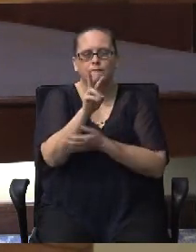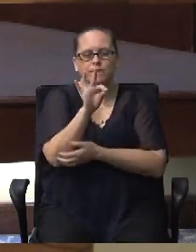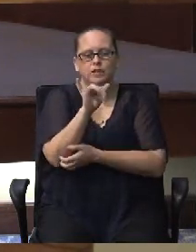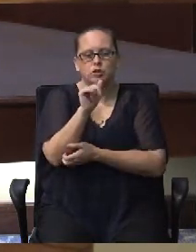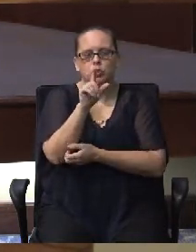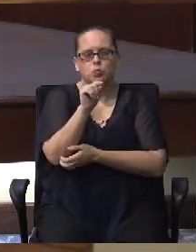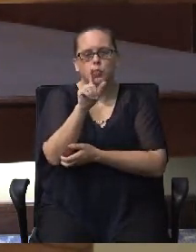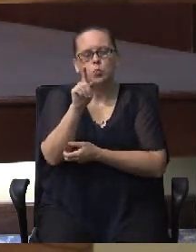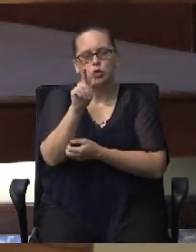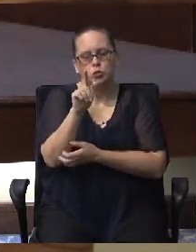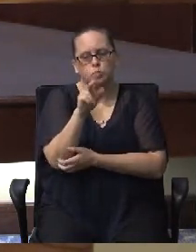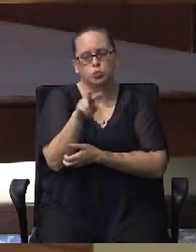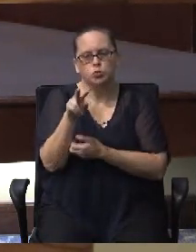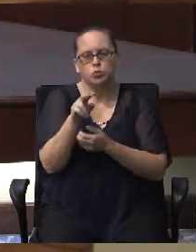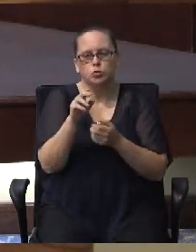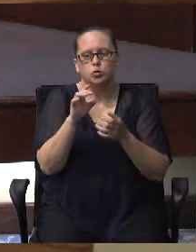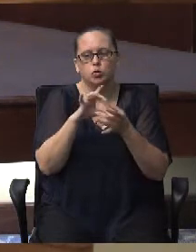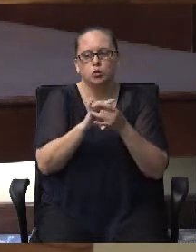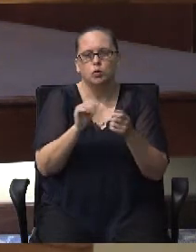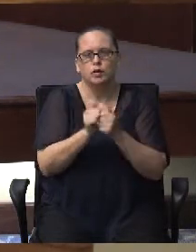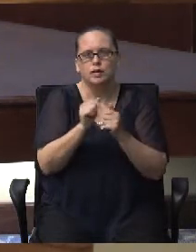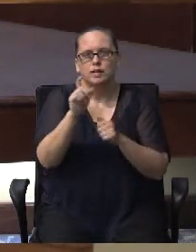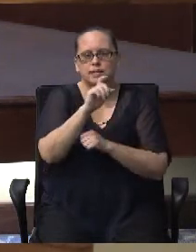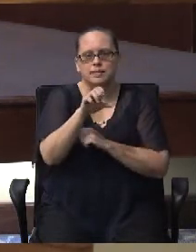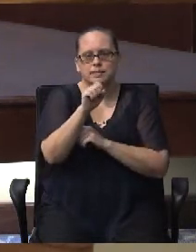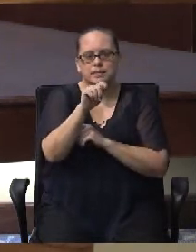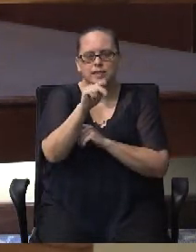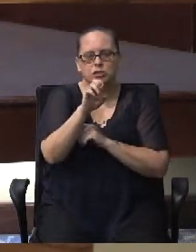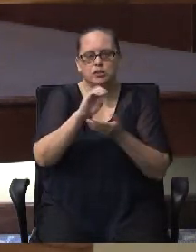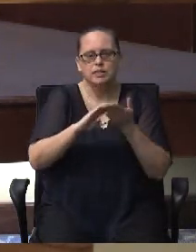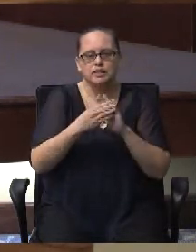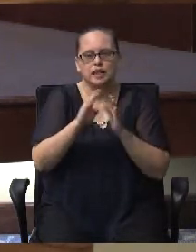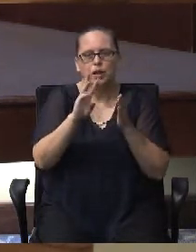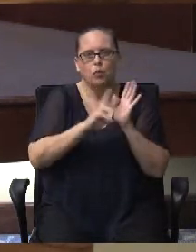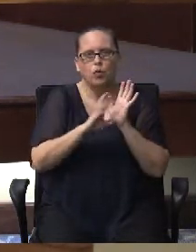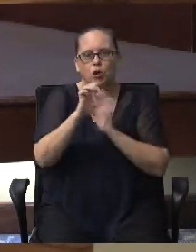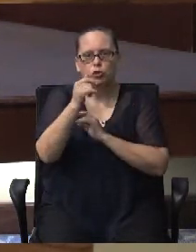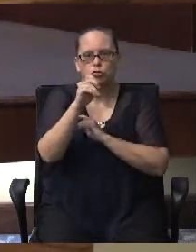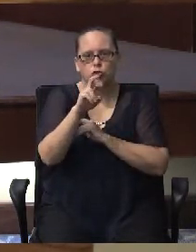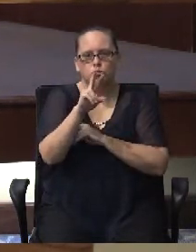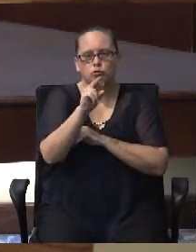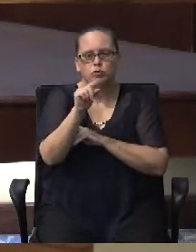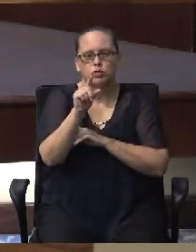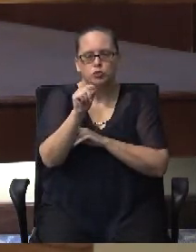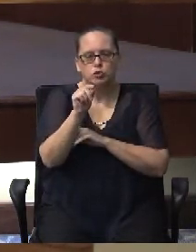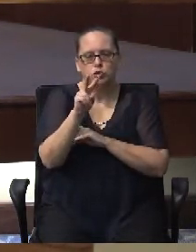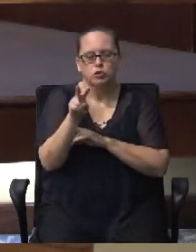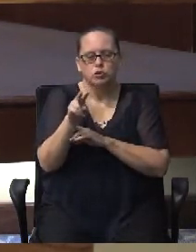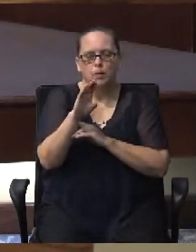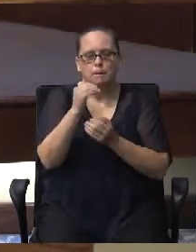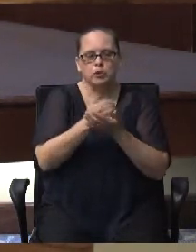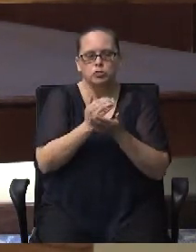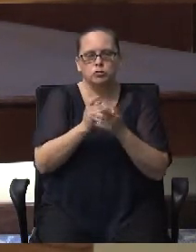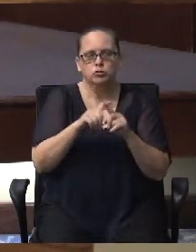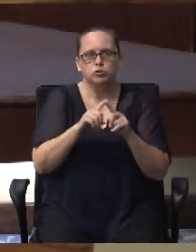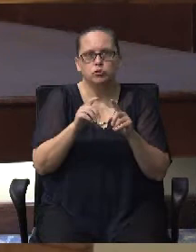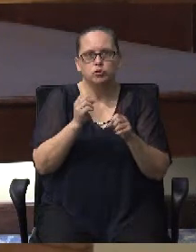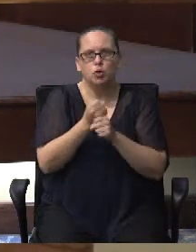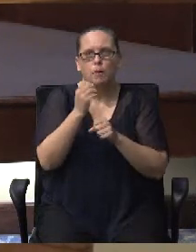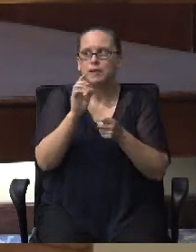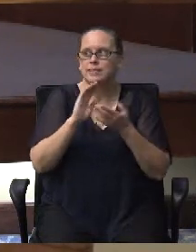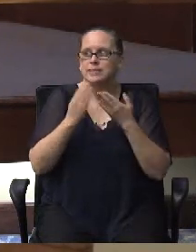21-22. In accordance with Texas statutes and the City of Waco Charter, the fiscal year 22 budget was developed to address the council's strategic